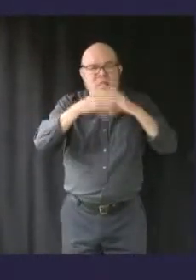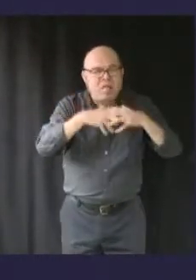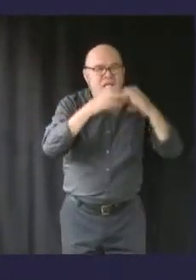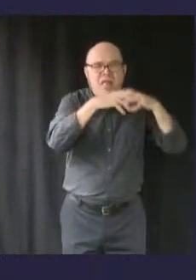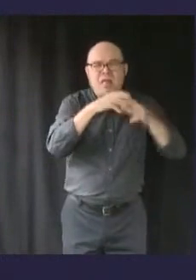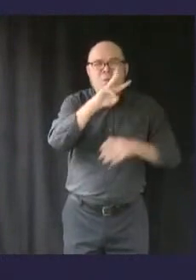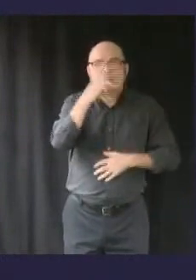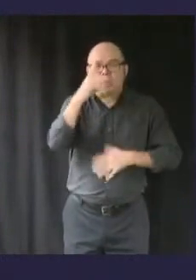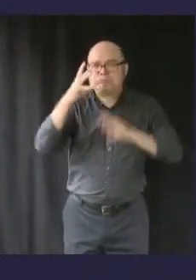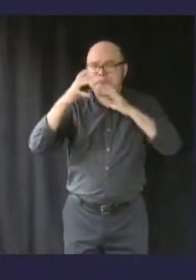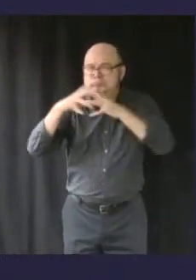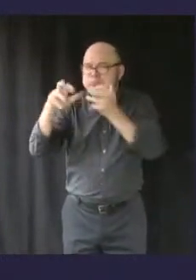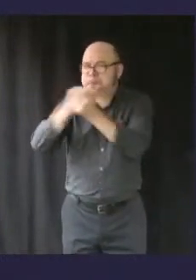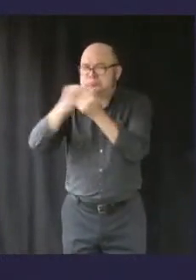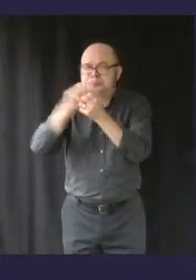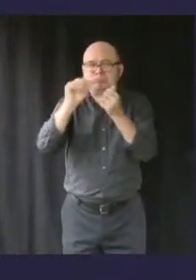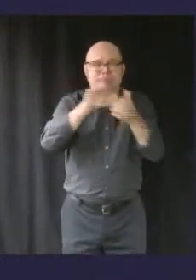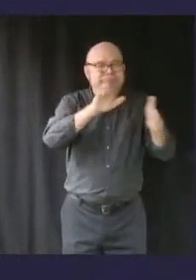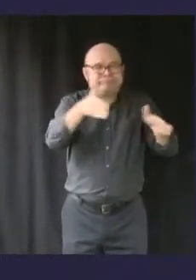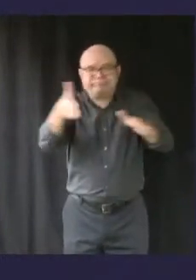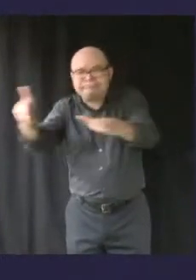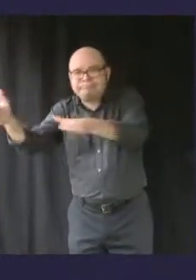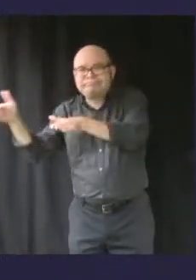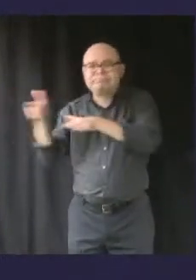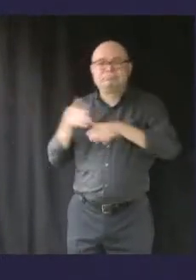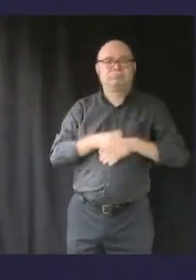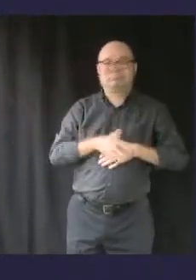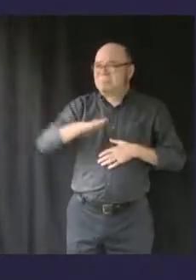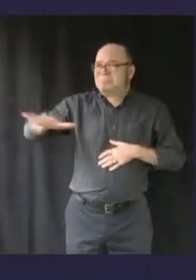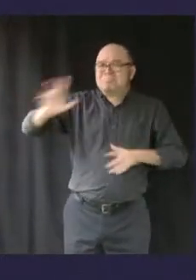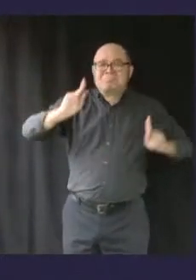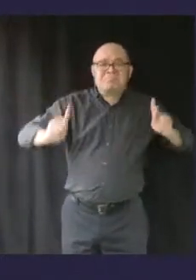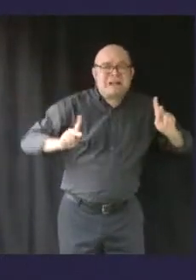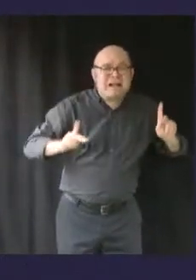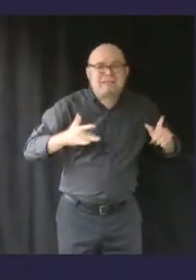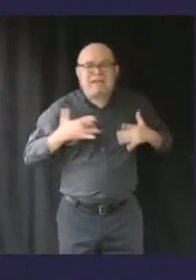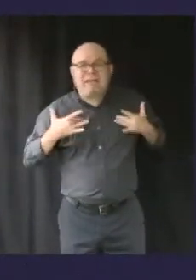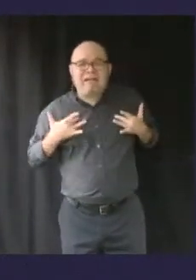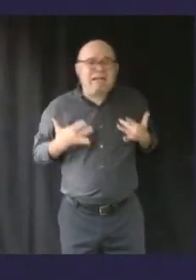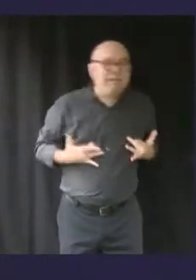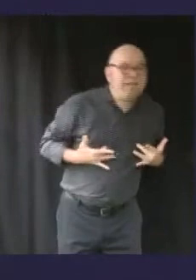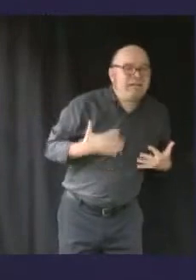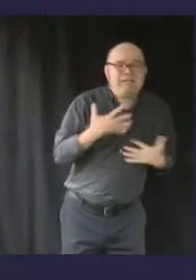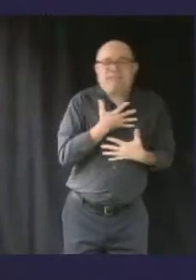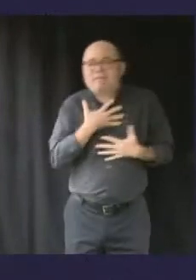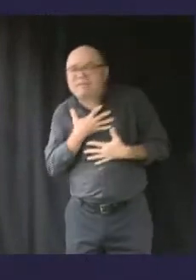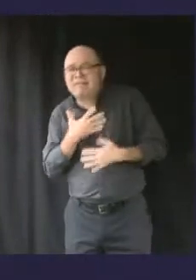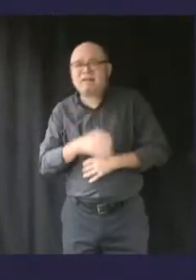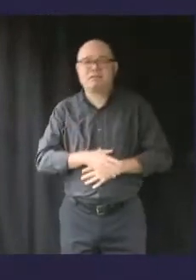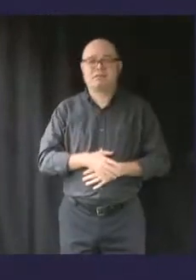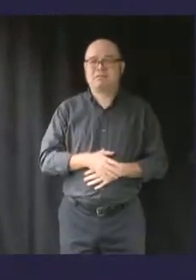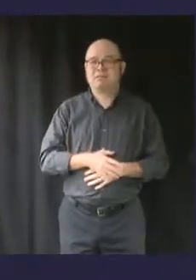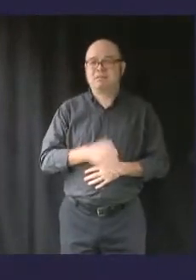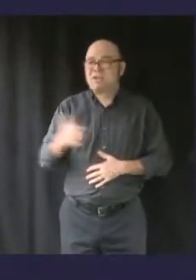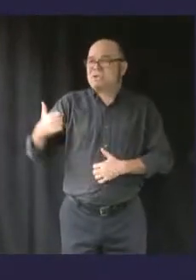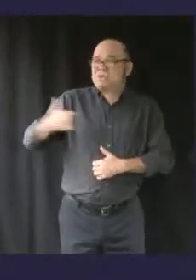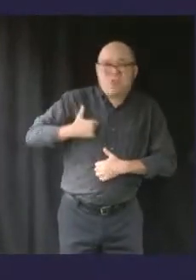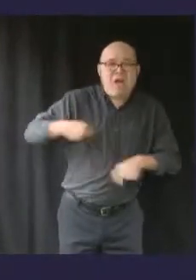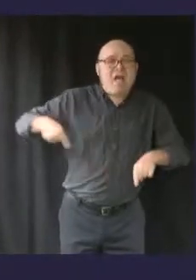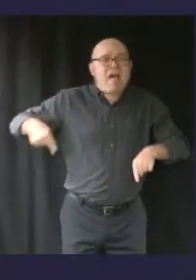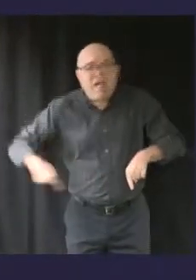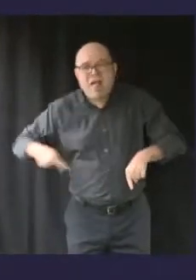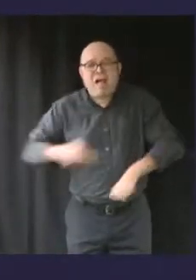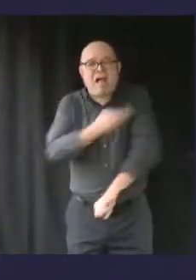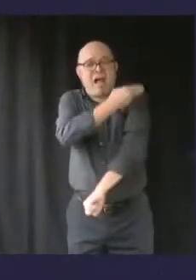deportees, all winding a weary way through the wreckage, one-legged soldiers, soldiers with women bedraggled and worn-looking,